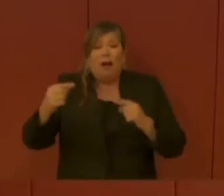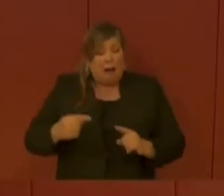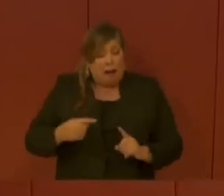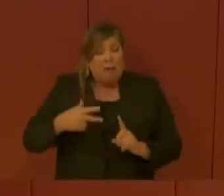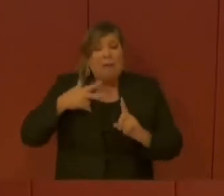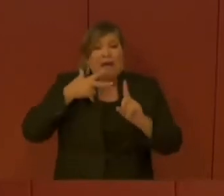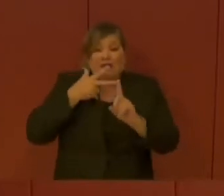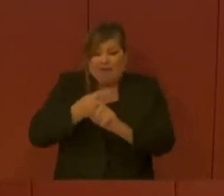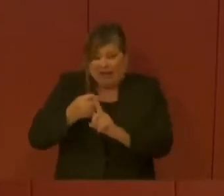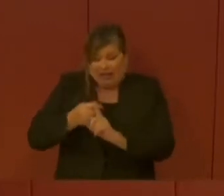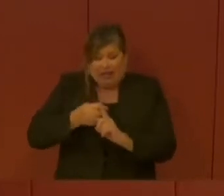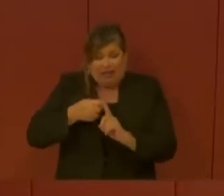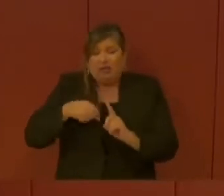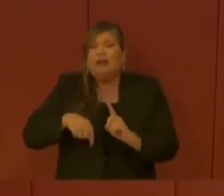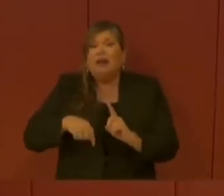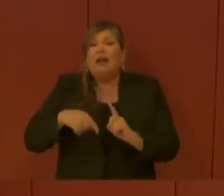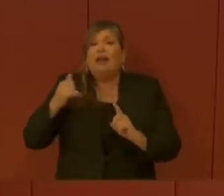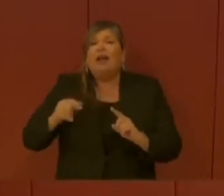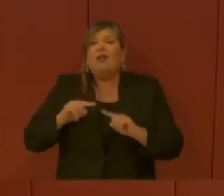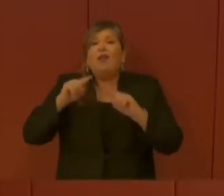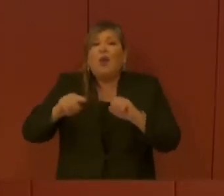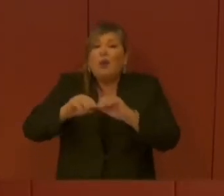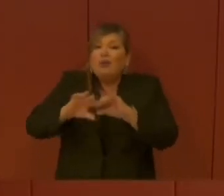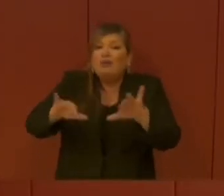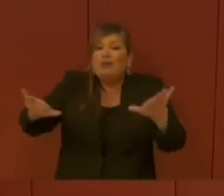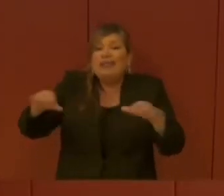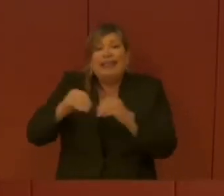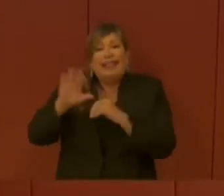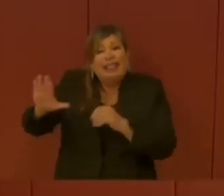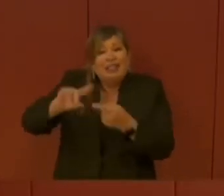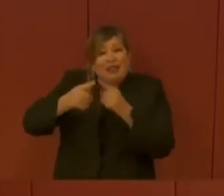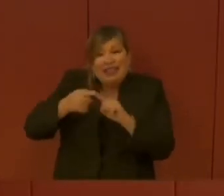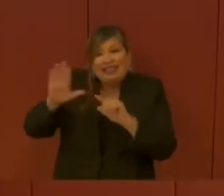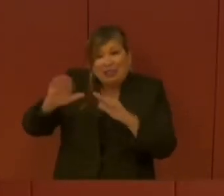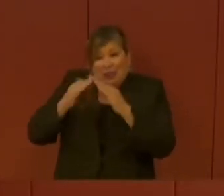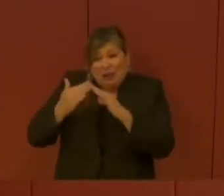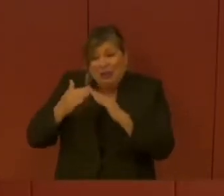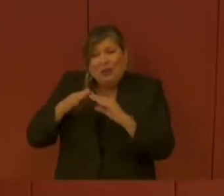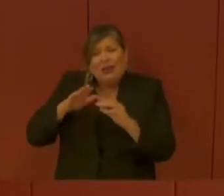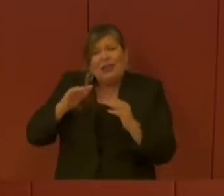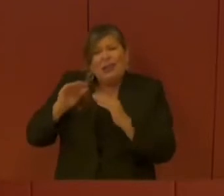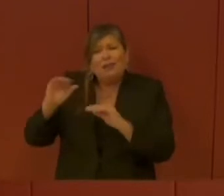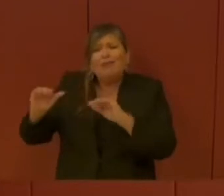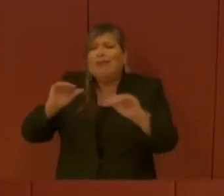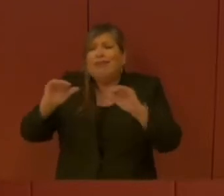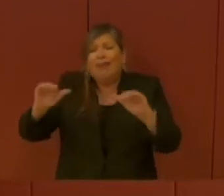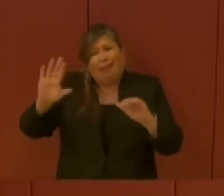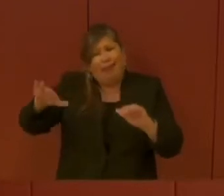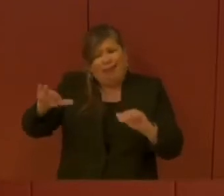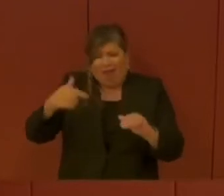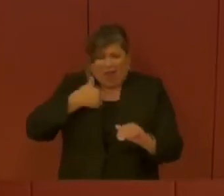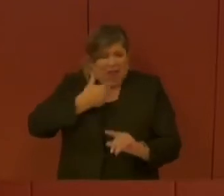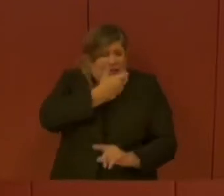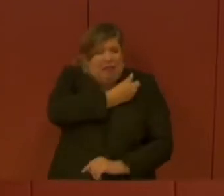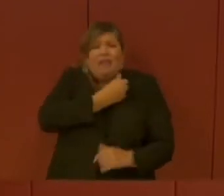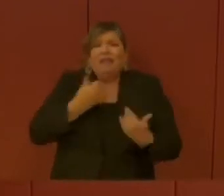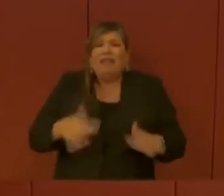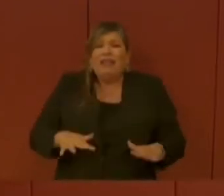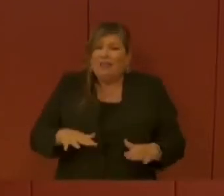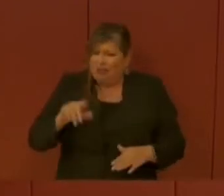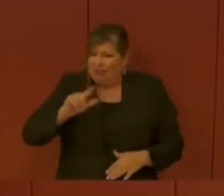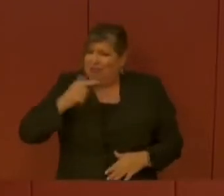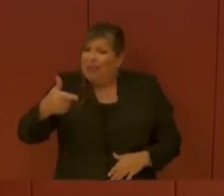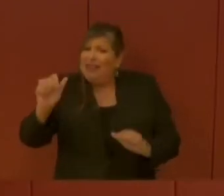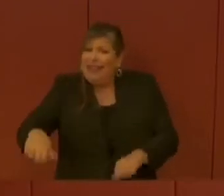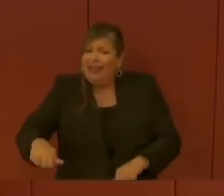and healthy, and he just helped save not only his life, but other members' lives in his community. And so that's